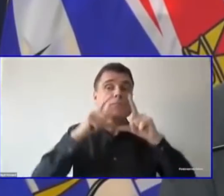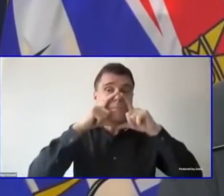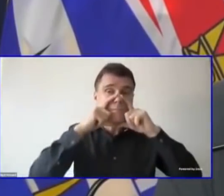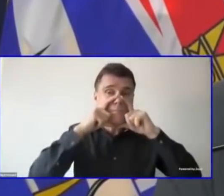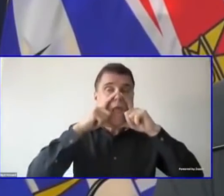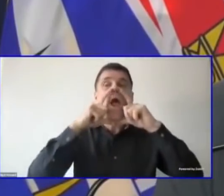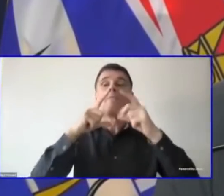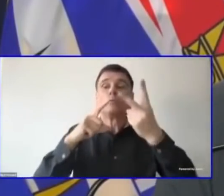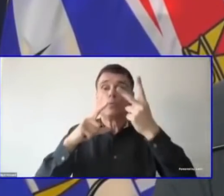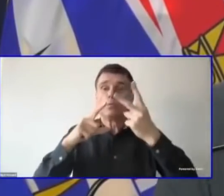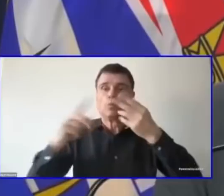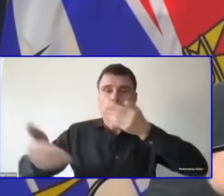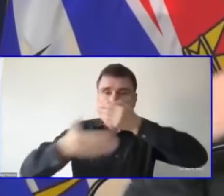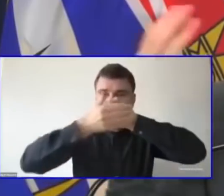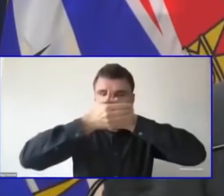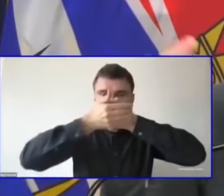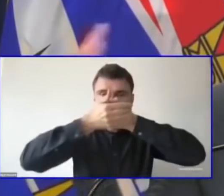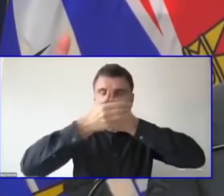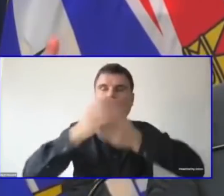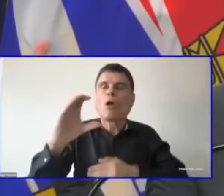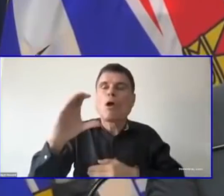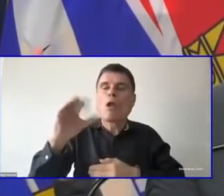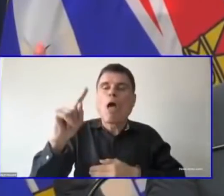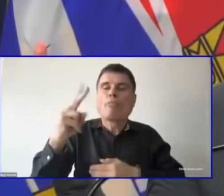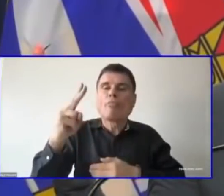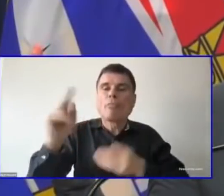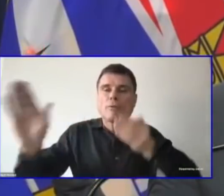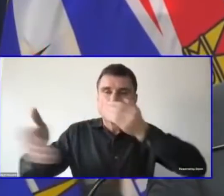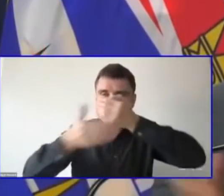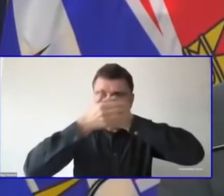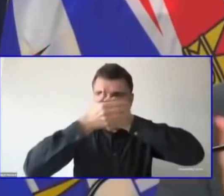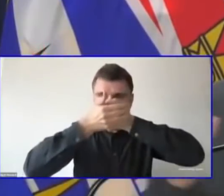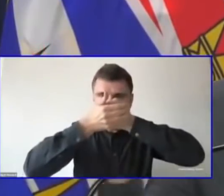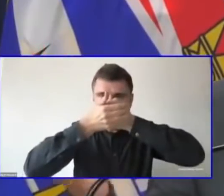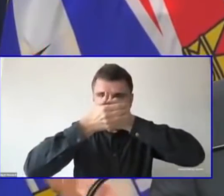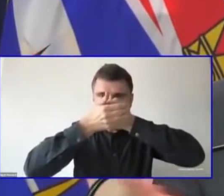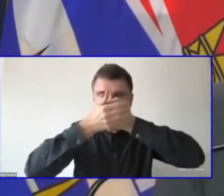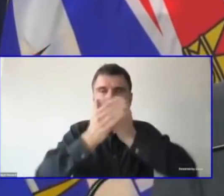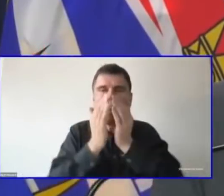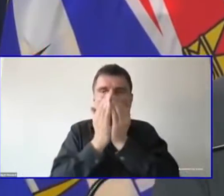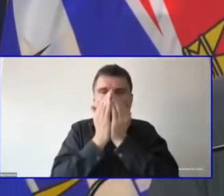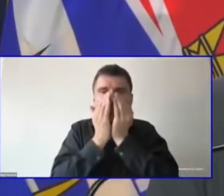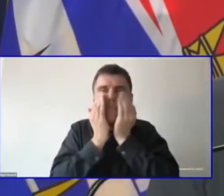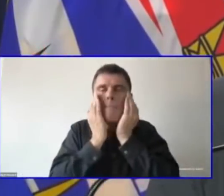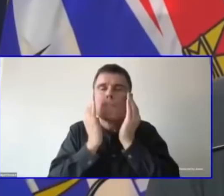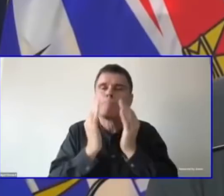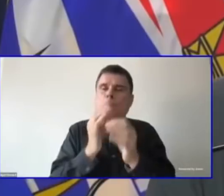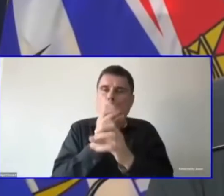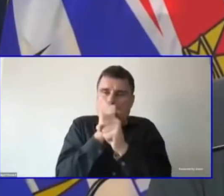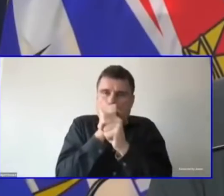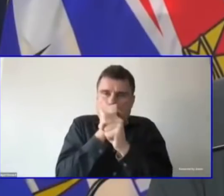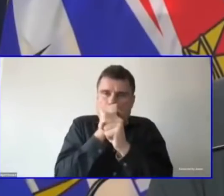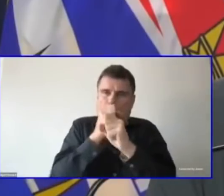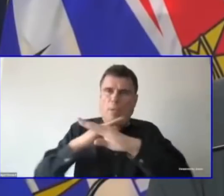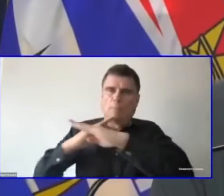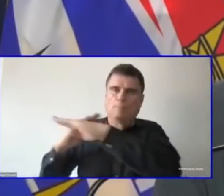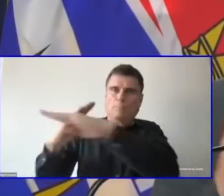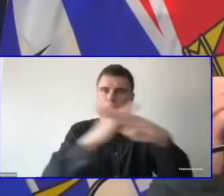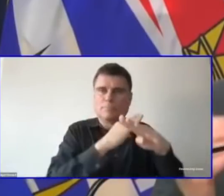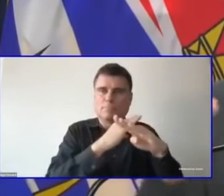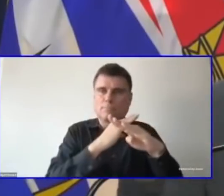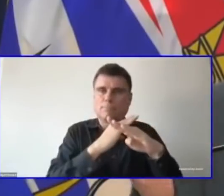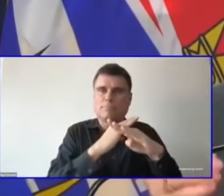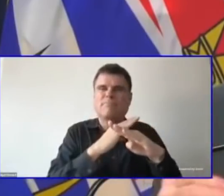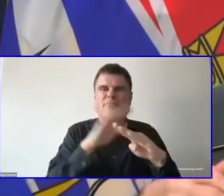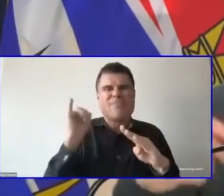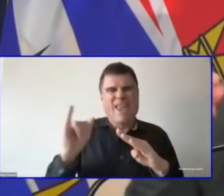mold it better to your face. So all of these things are wrapped up in how this virus is transmitted. But it